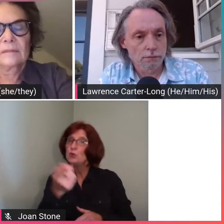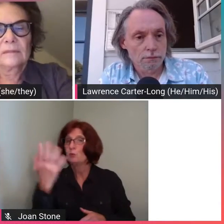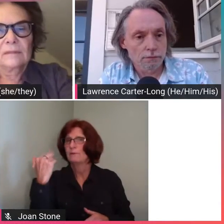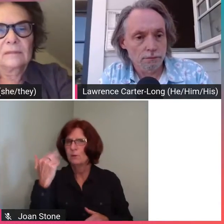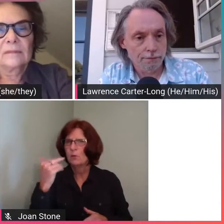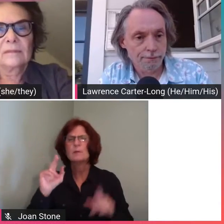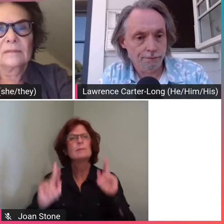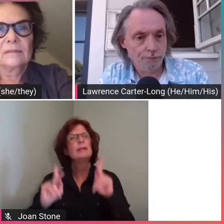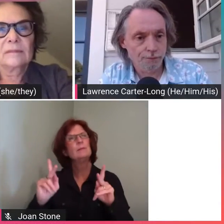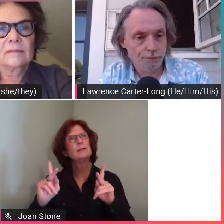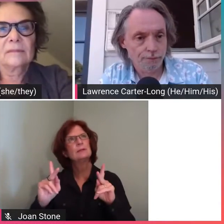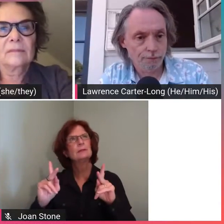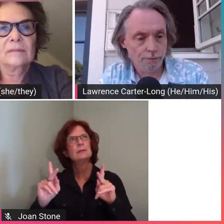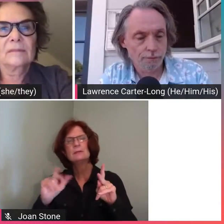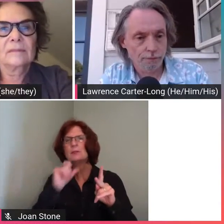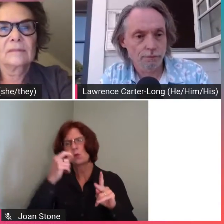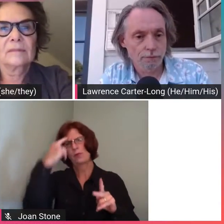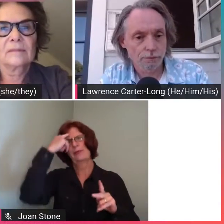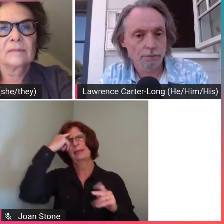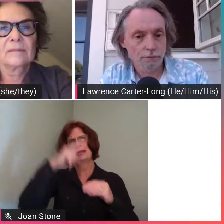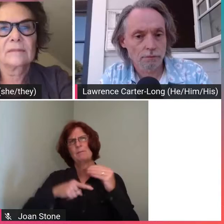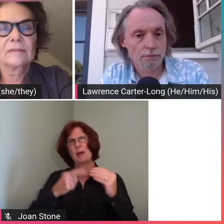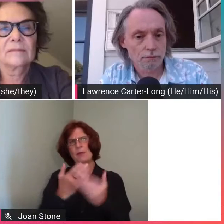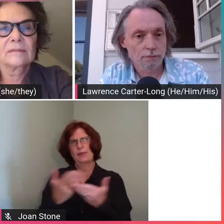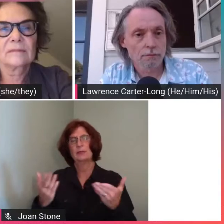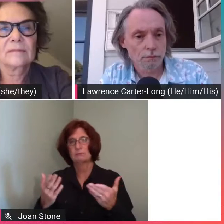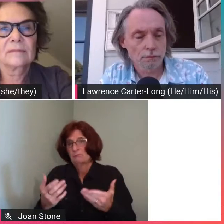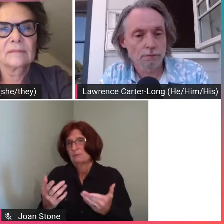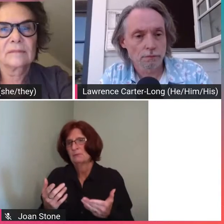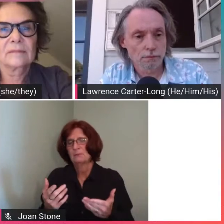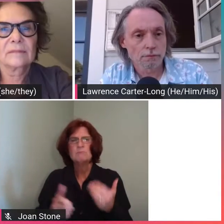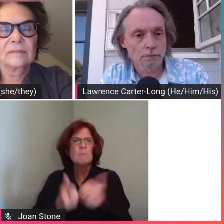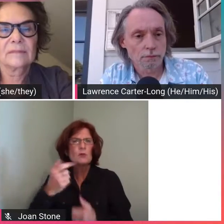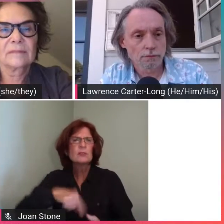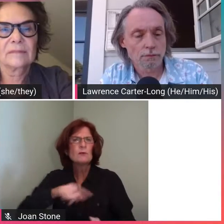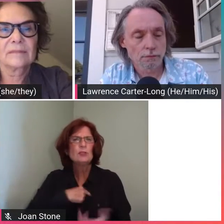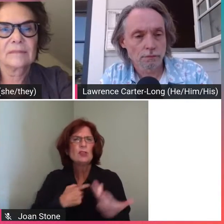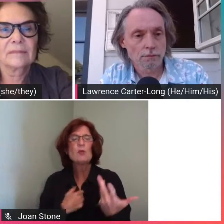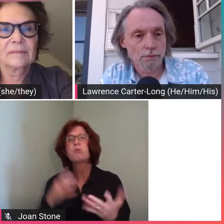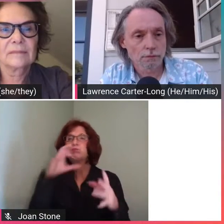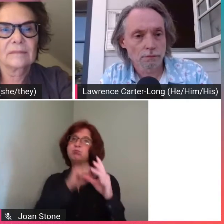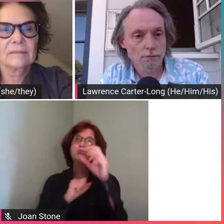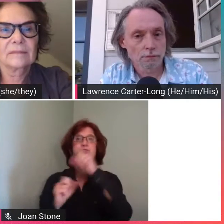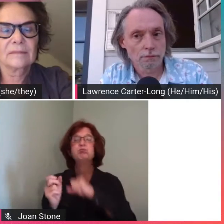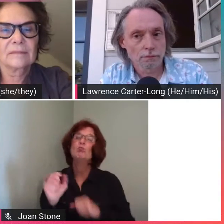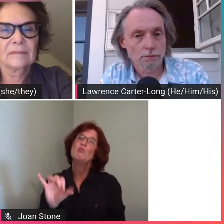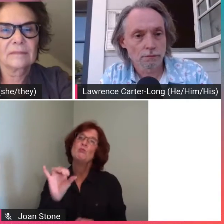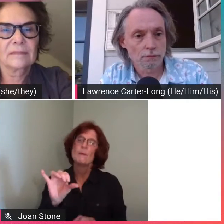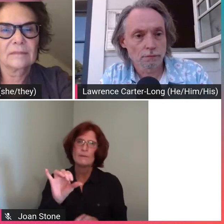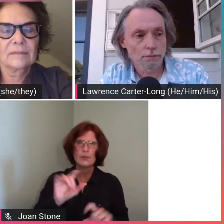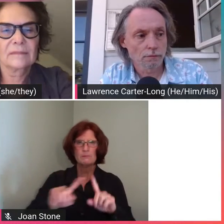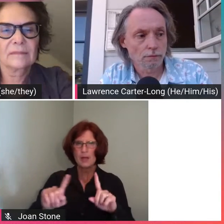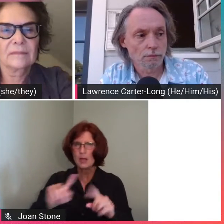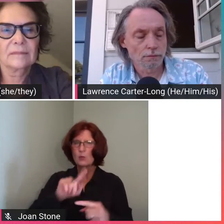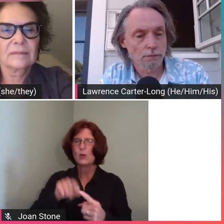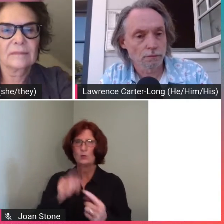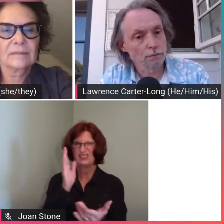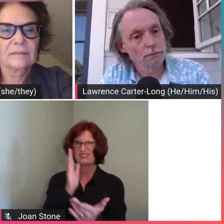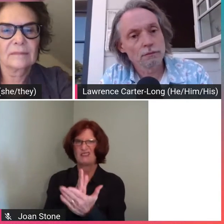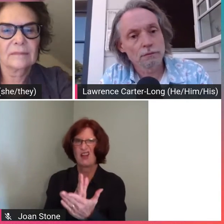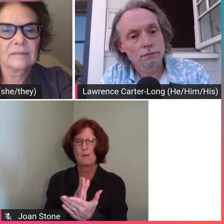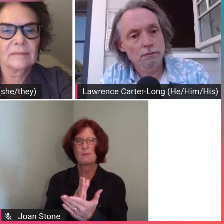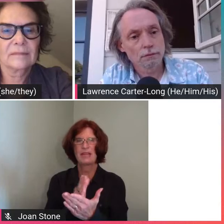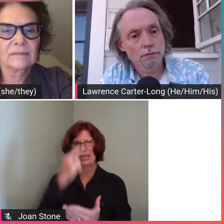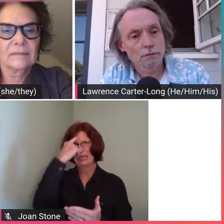don't seem to think about, and we take a lot of it for granted. But to have that critical discussion of